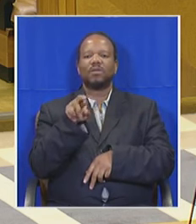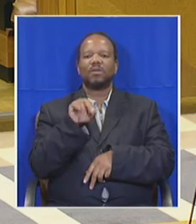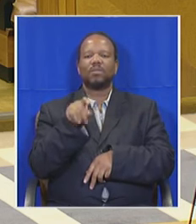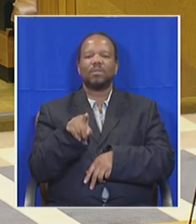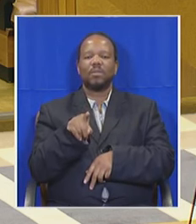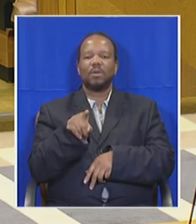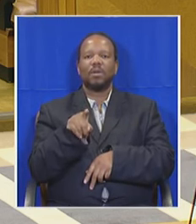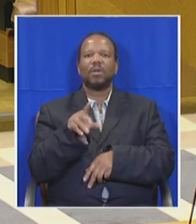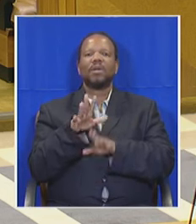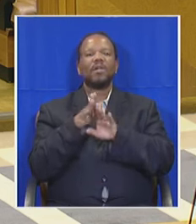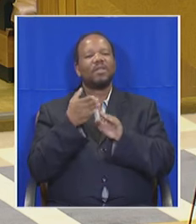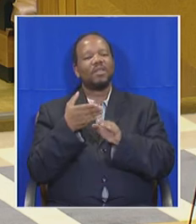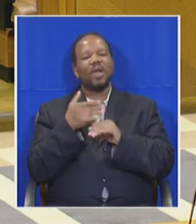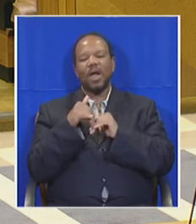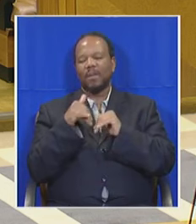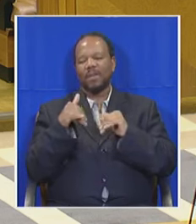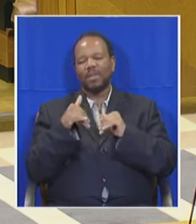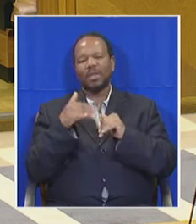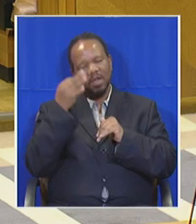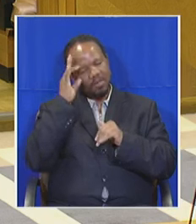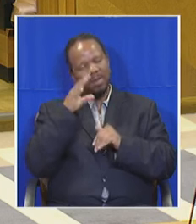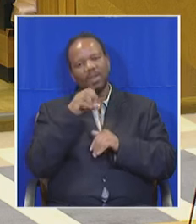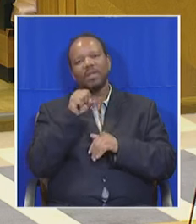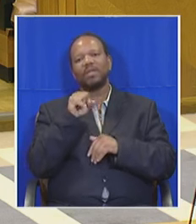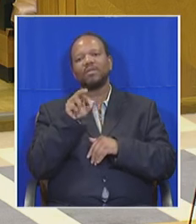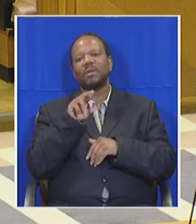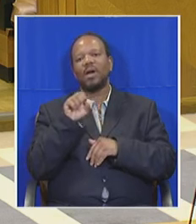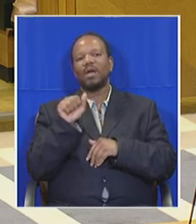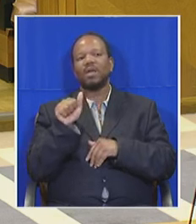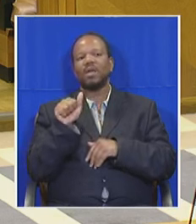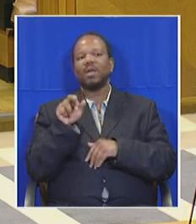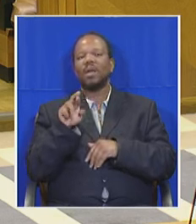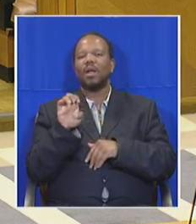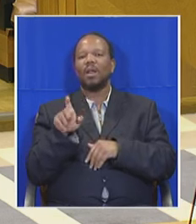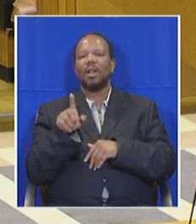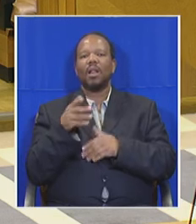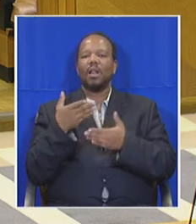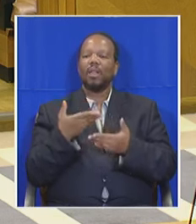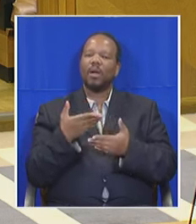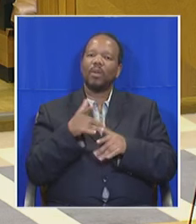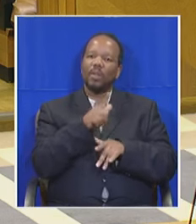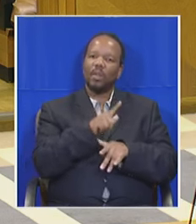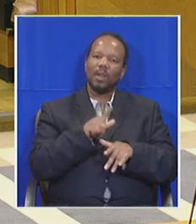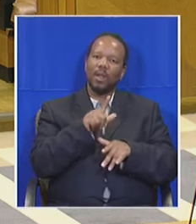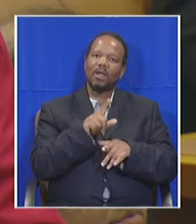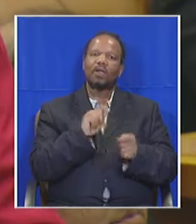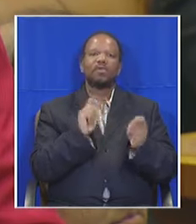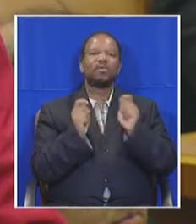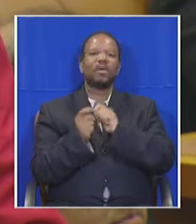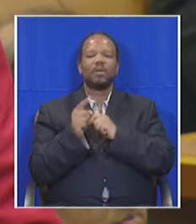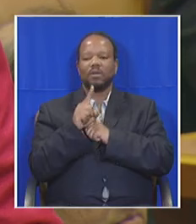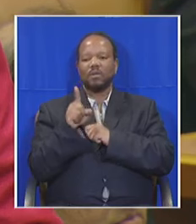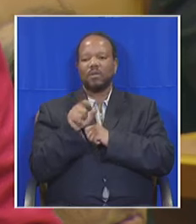that this forms part of the broader colonial settler project of turning the land of Palestine into Zionist national